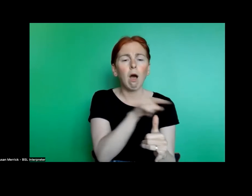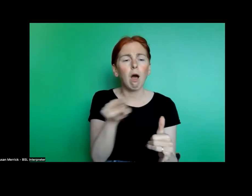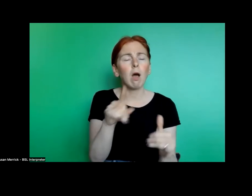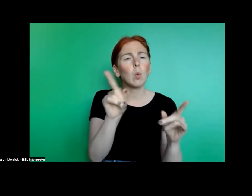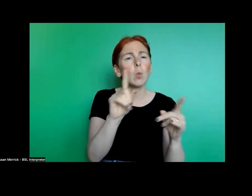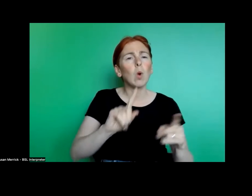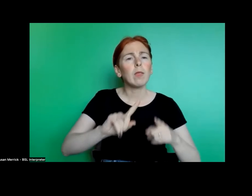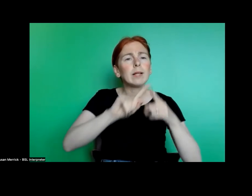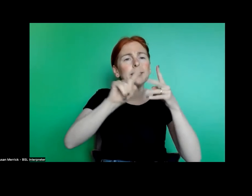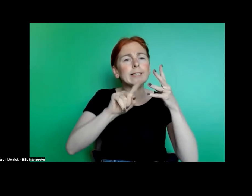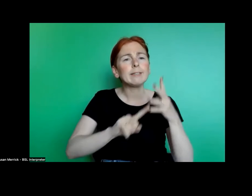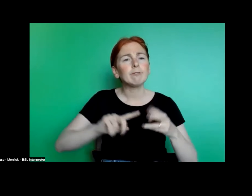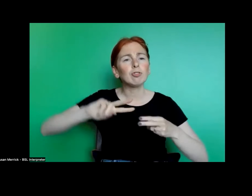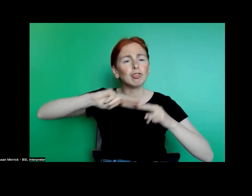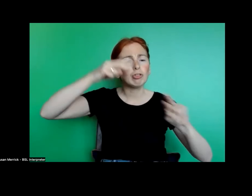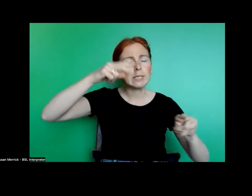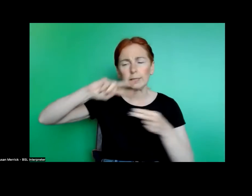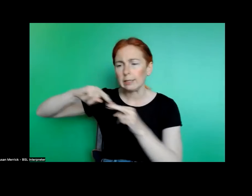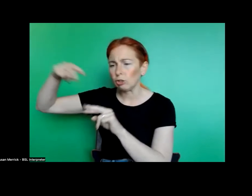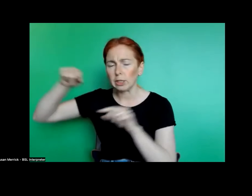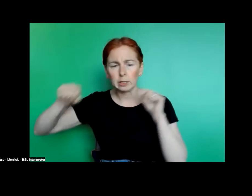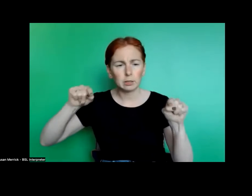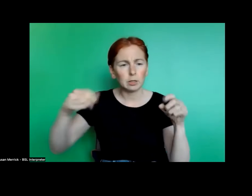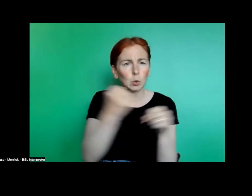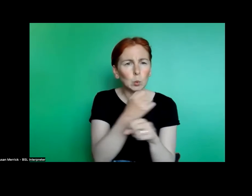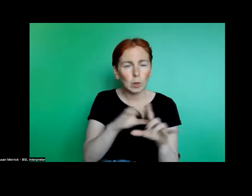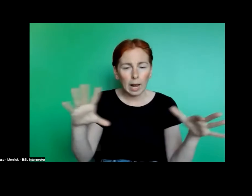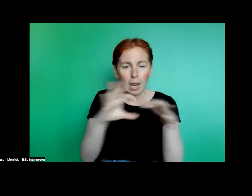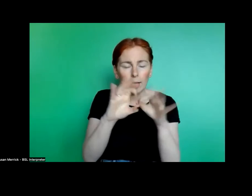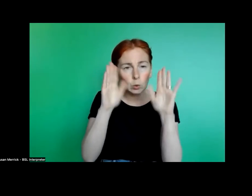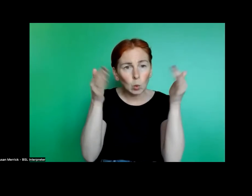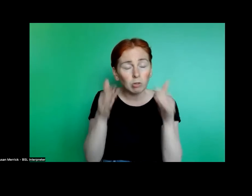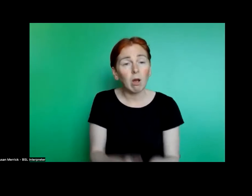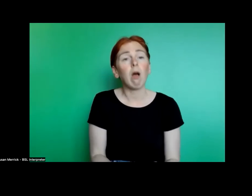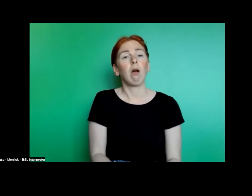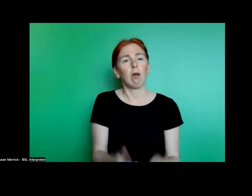potentially even lead to new treatment ideas that hadn't been thought of before.